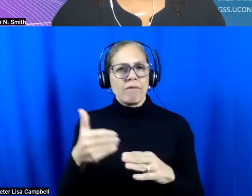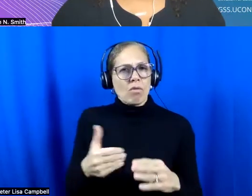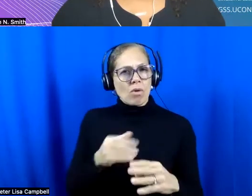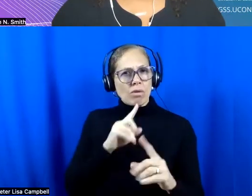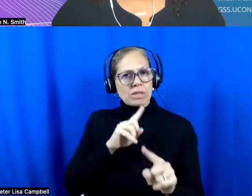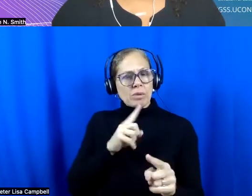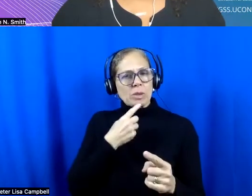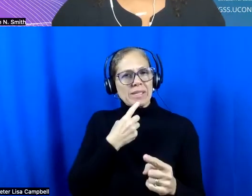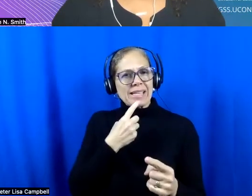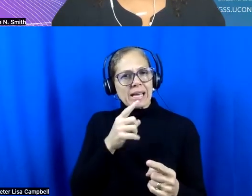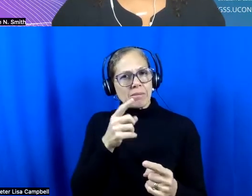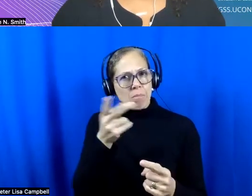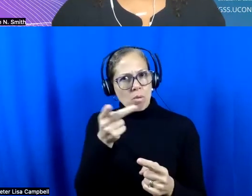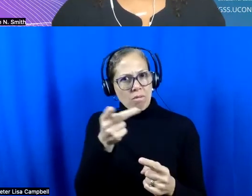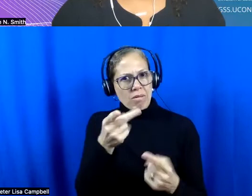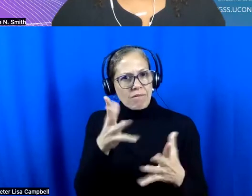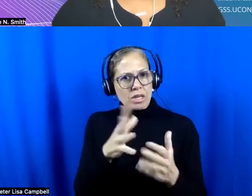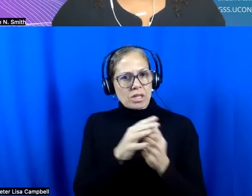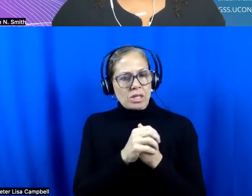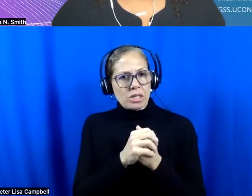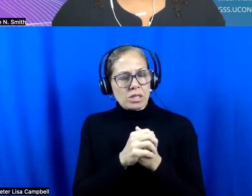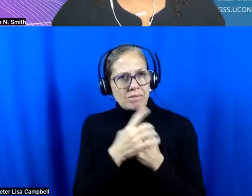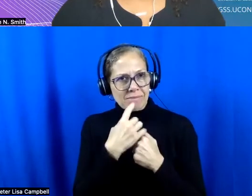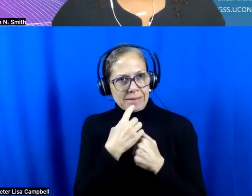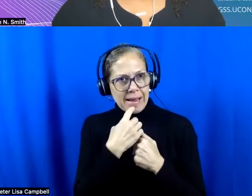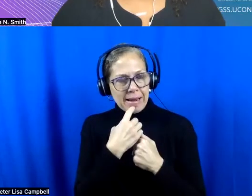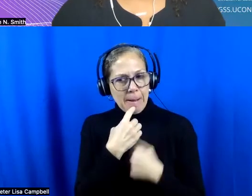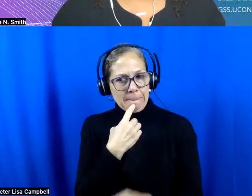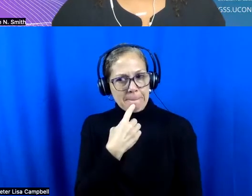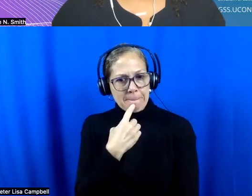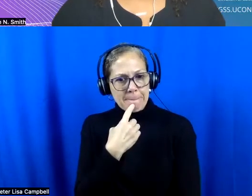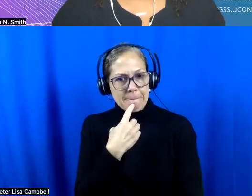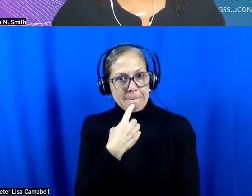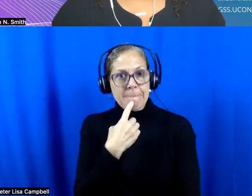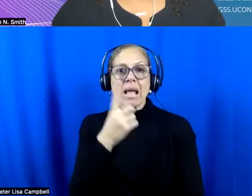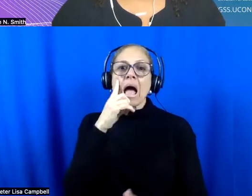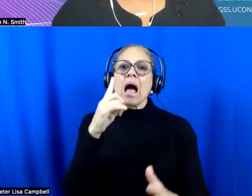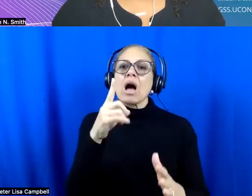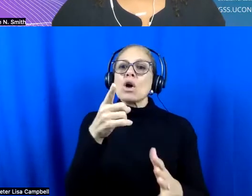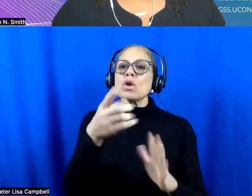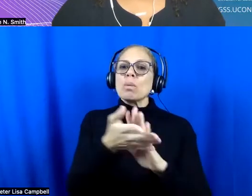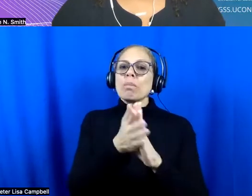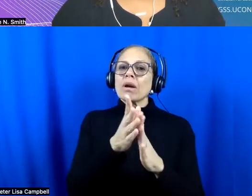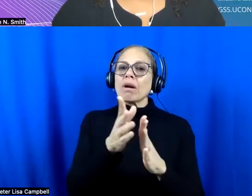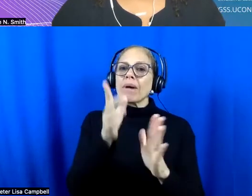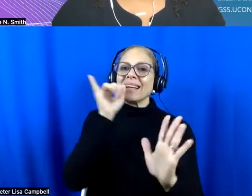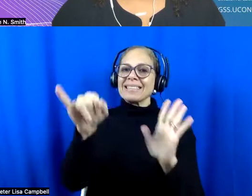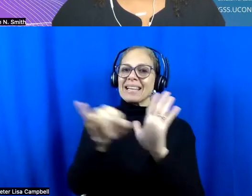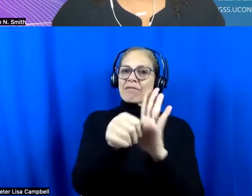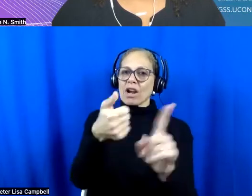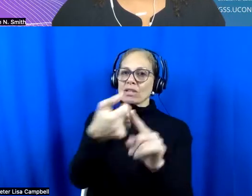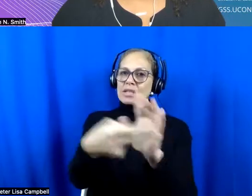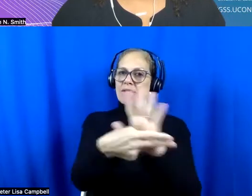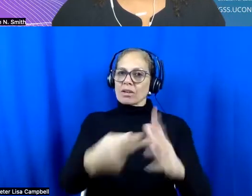you kind of both talked about how you came to identify as a survivor yourself, and like